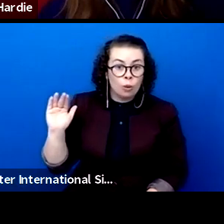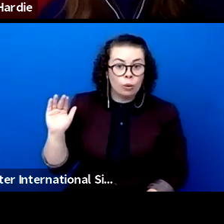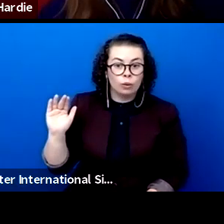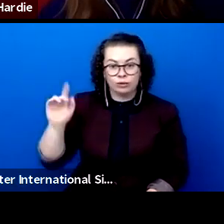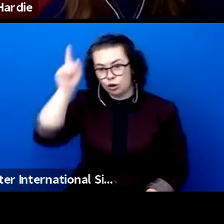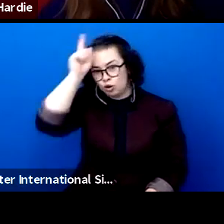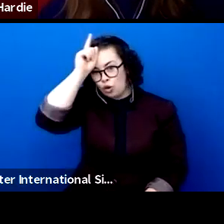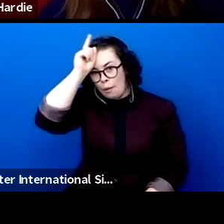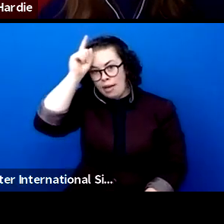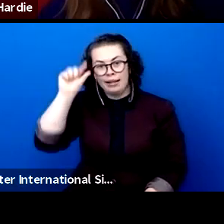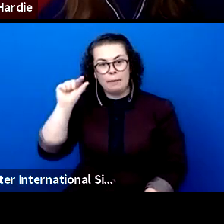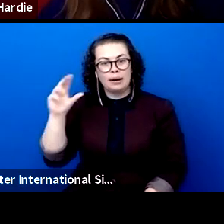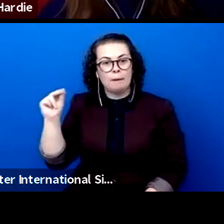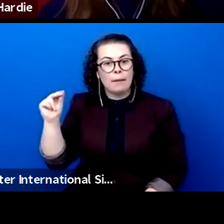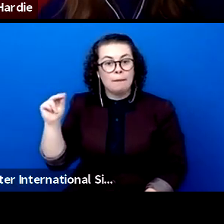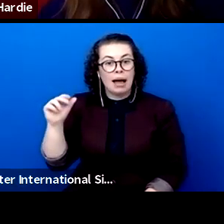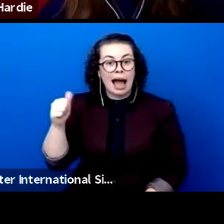Hello.